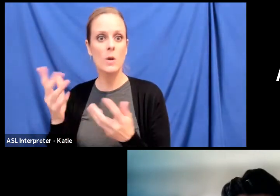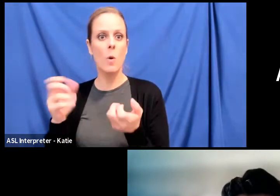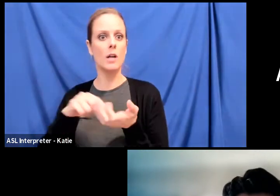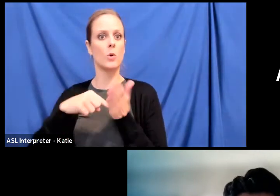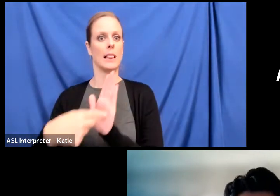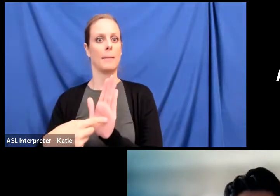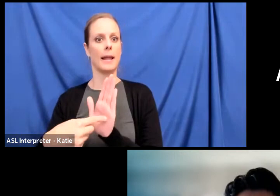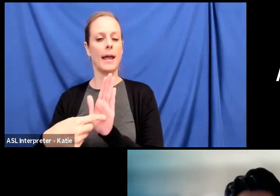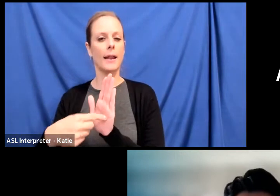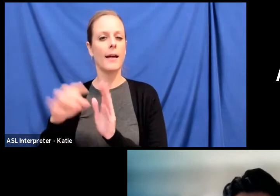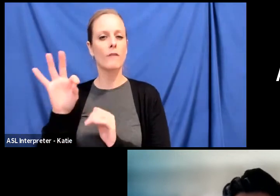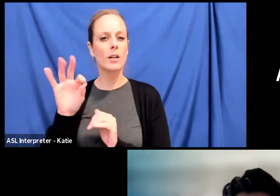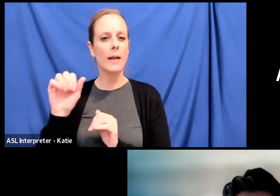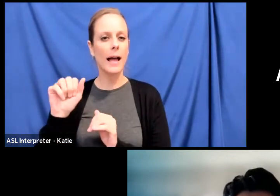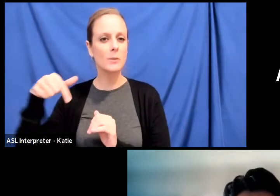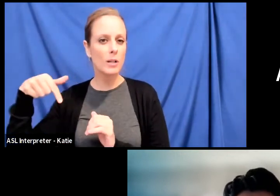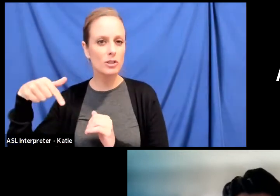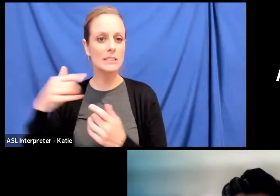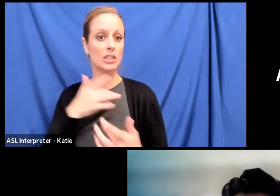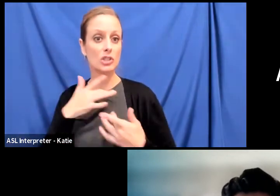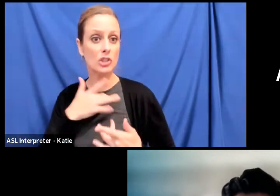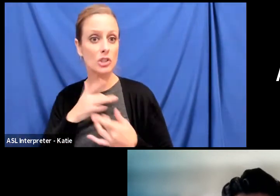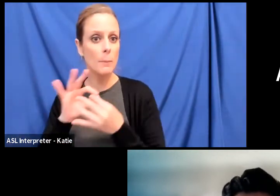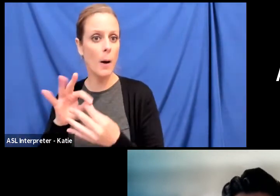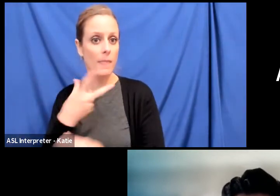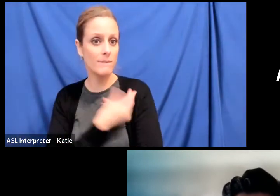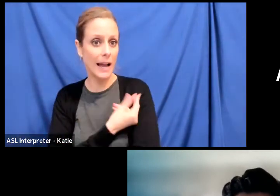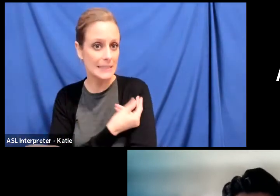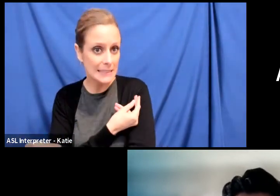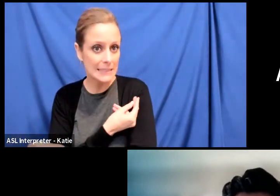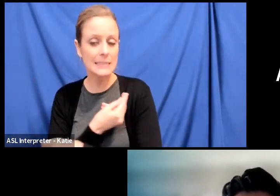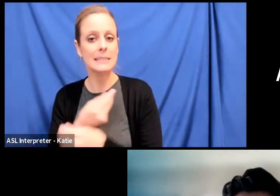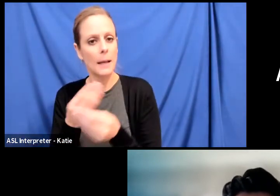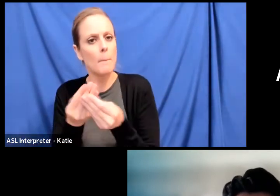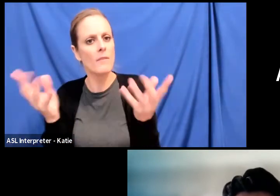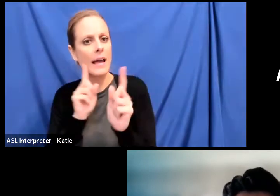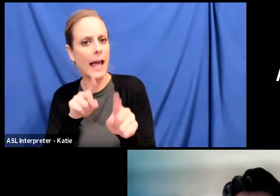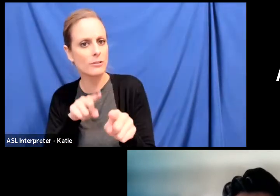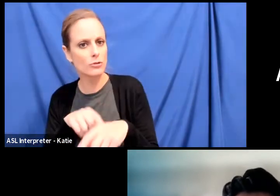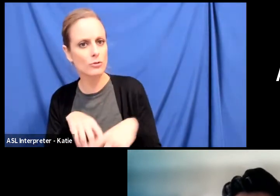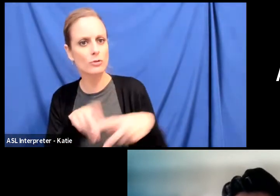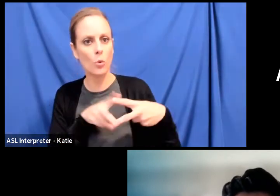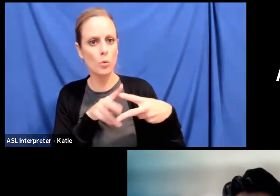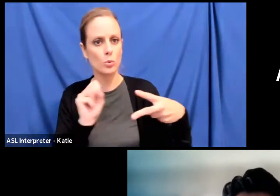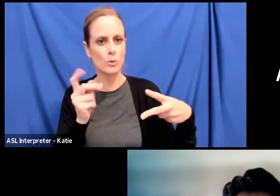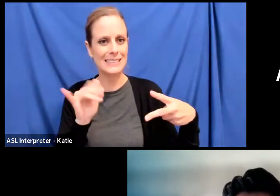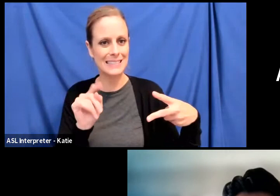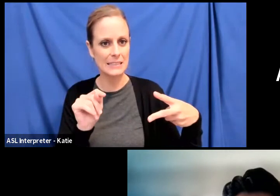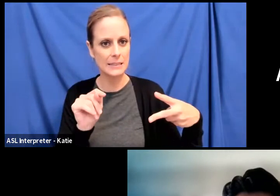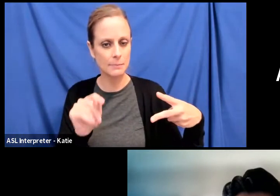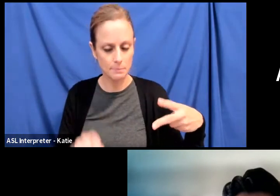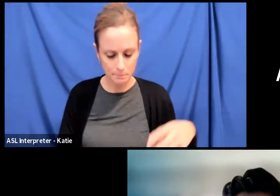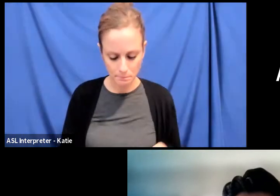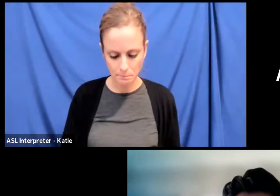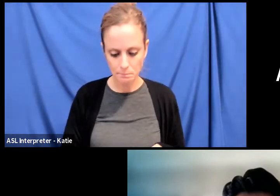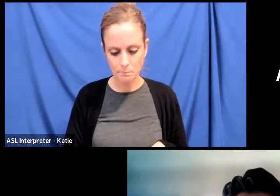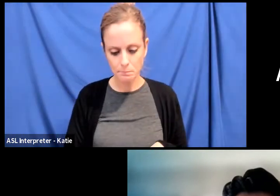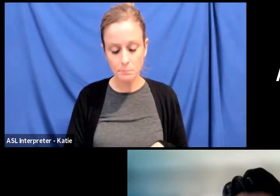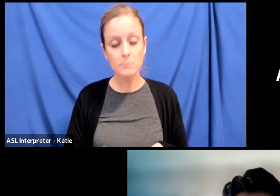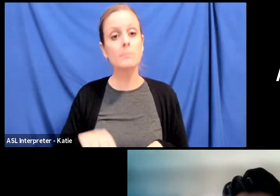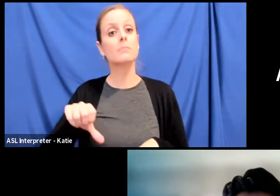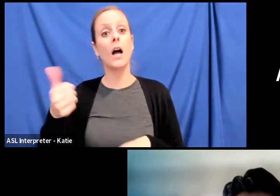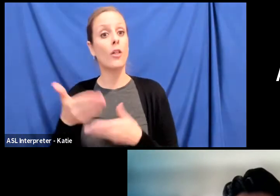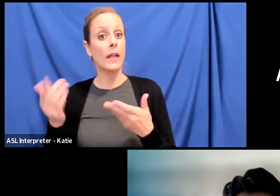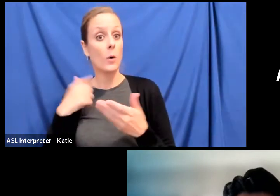the frequently asked questions and concerns about the vaccine and provide some answers. The second thing we're working on is a